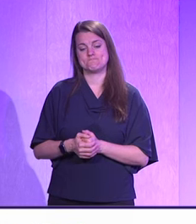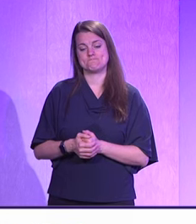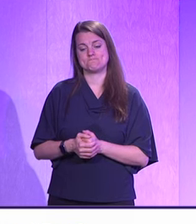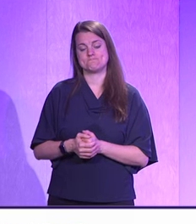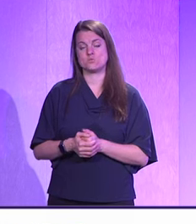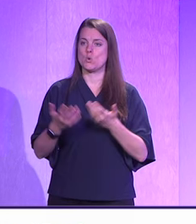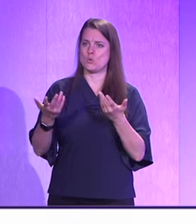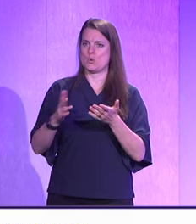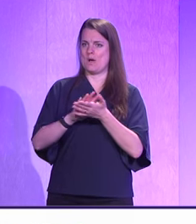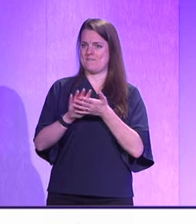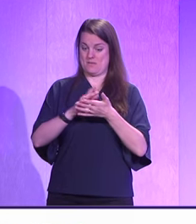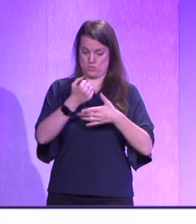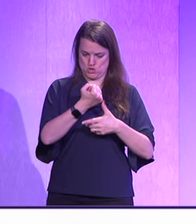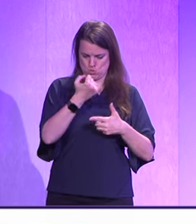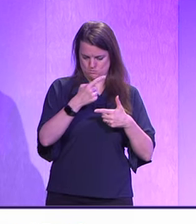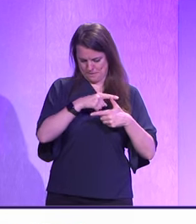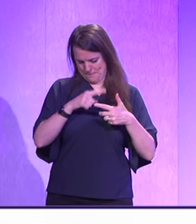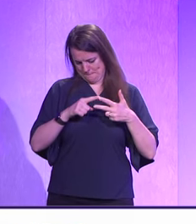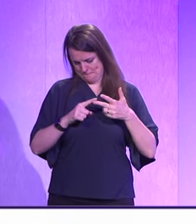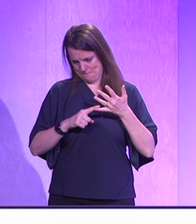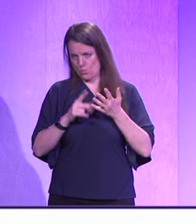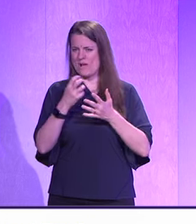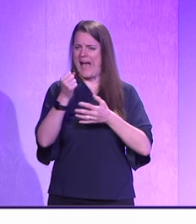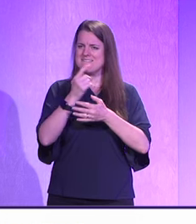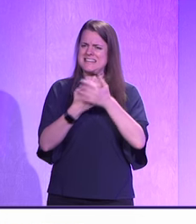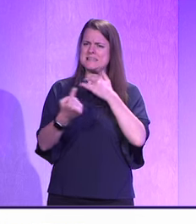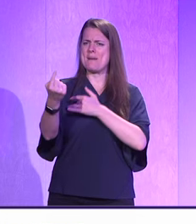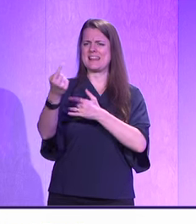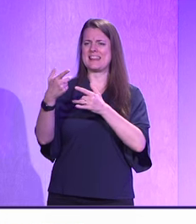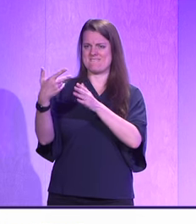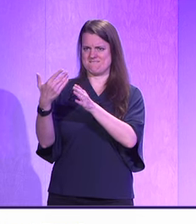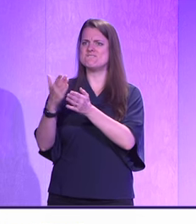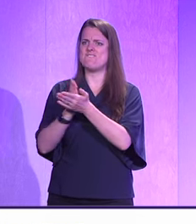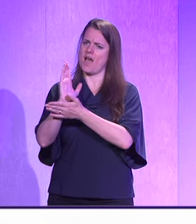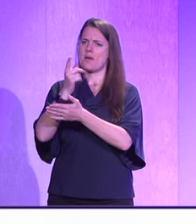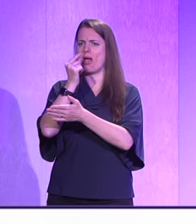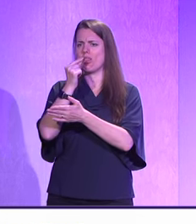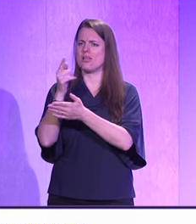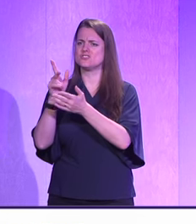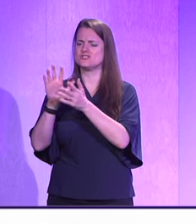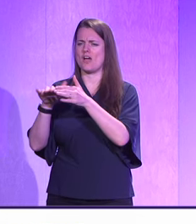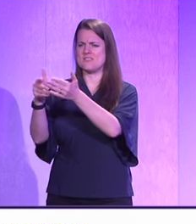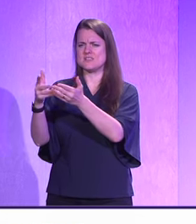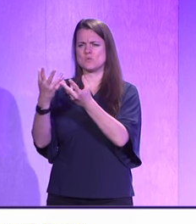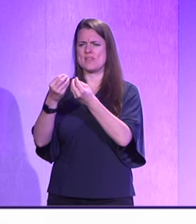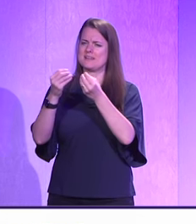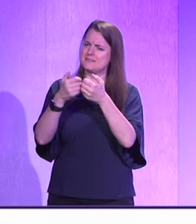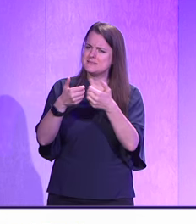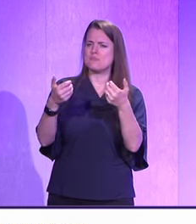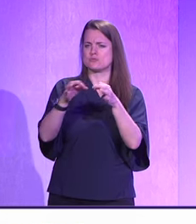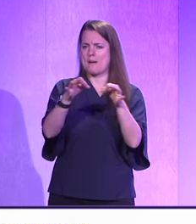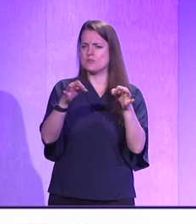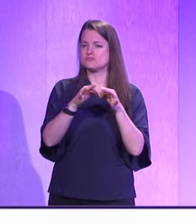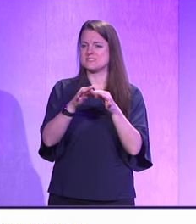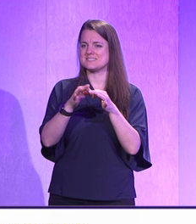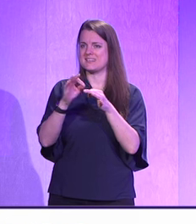So you end up with an ecosystem of loosely coupled, independently viable services with clear boundaries and ownership, and these are aligned to the